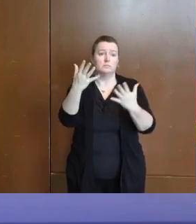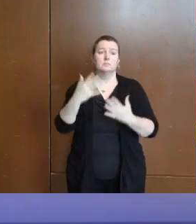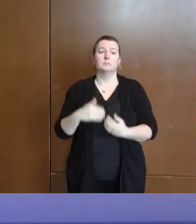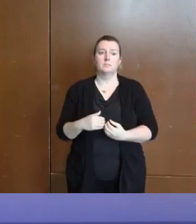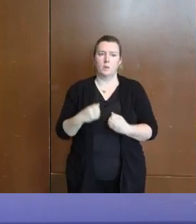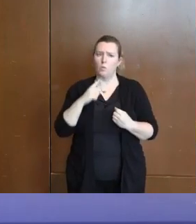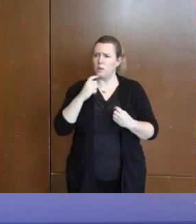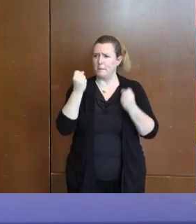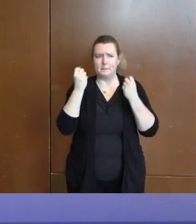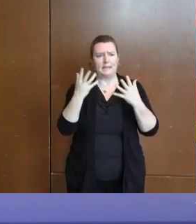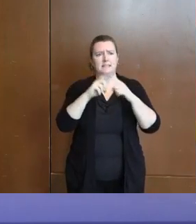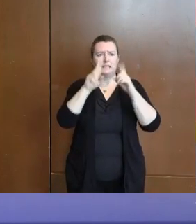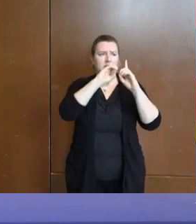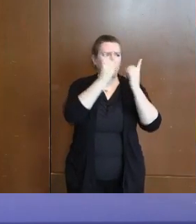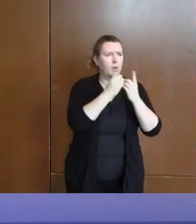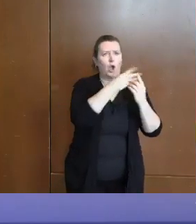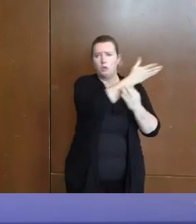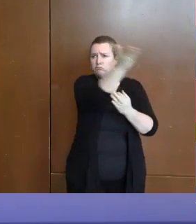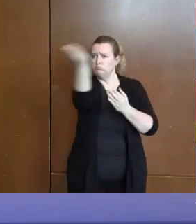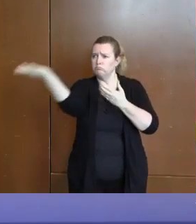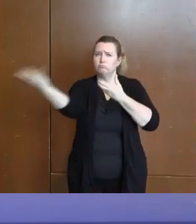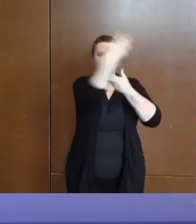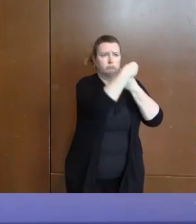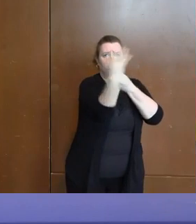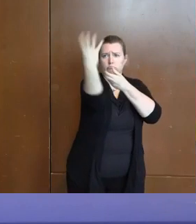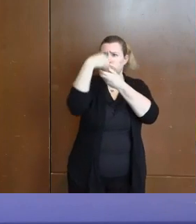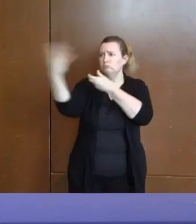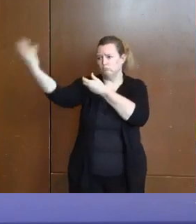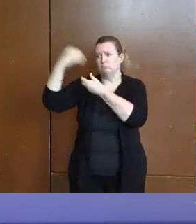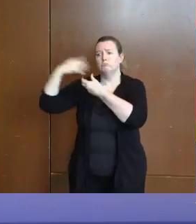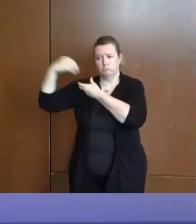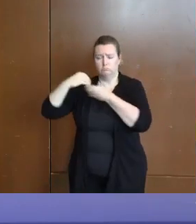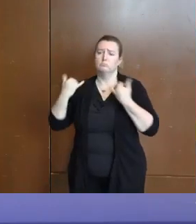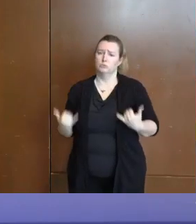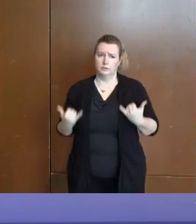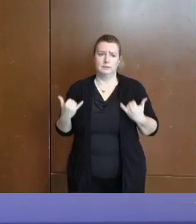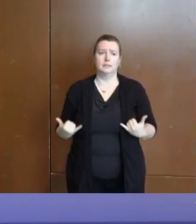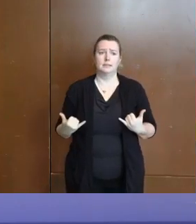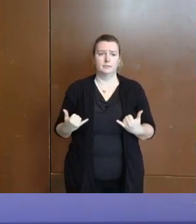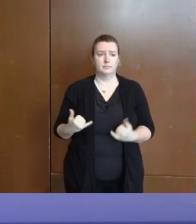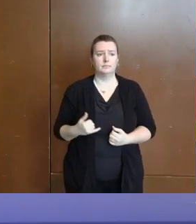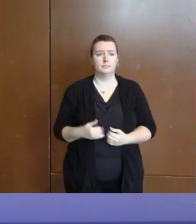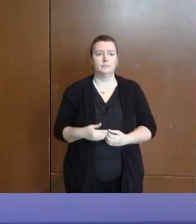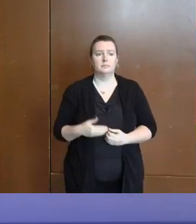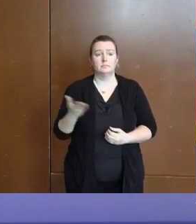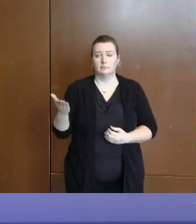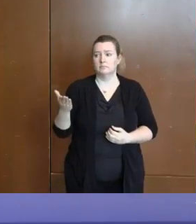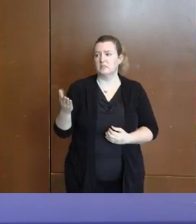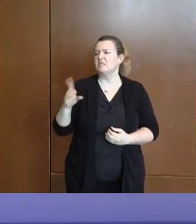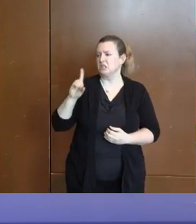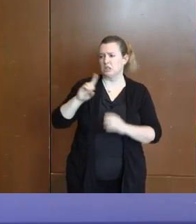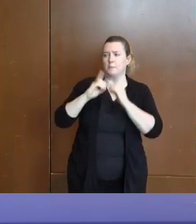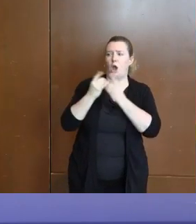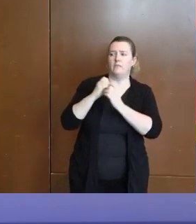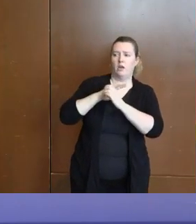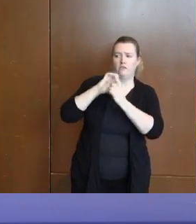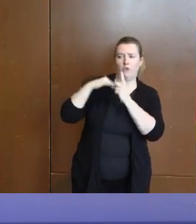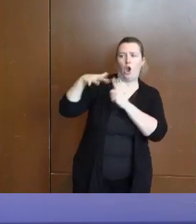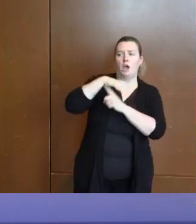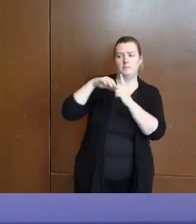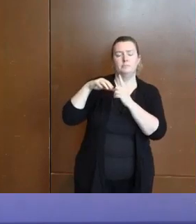key roles to play, and DEP is no exception, as you will hear. And I've asked Commissioner McCabe to join us to talk about